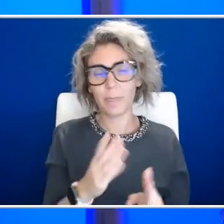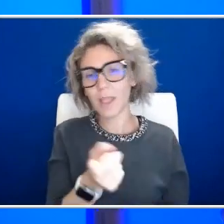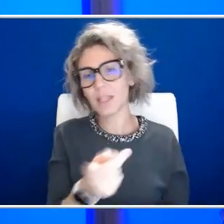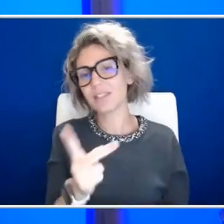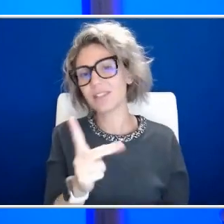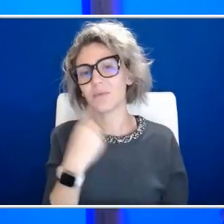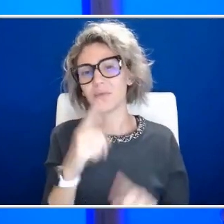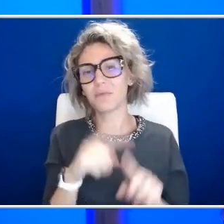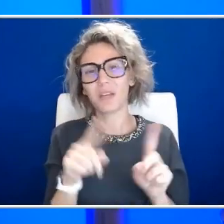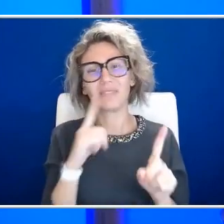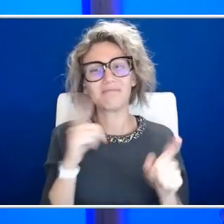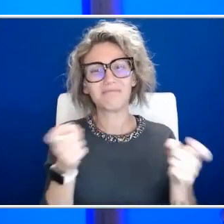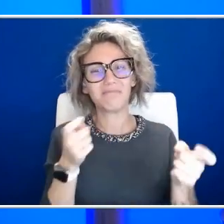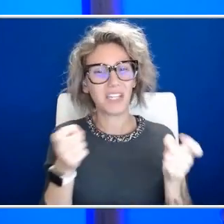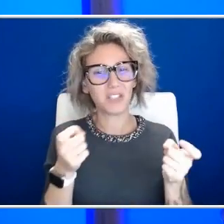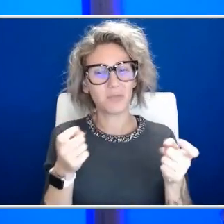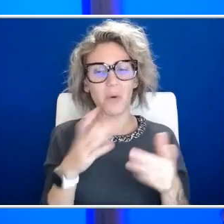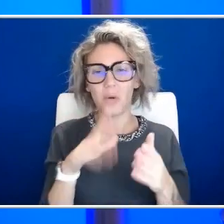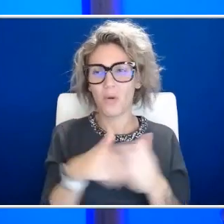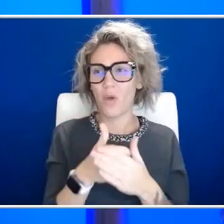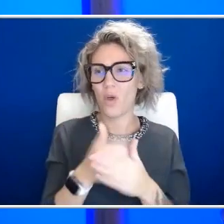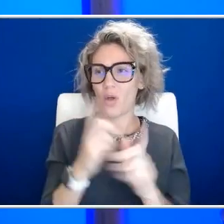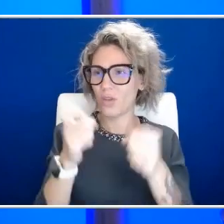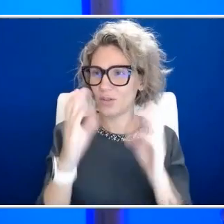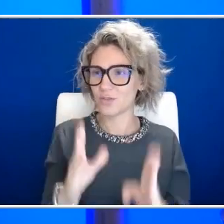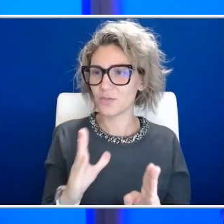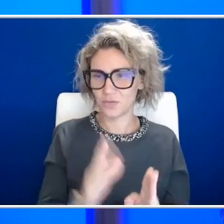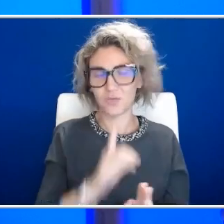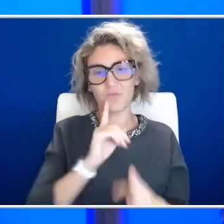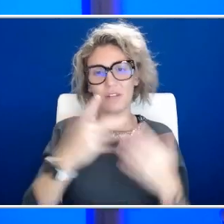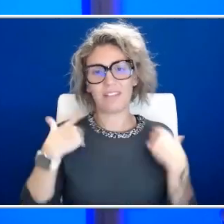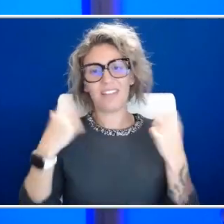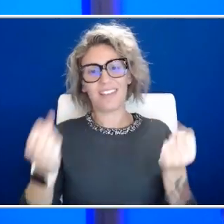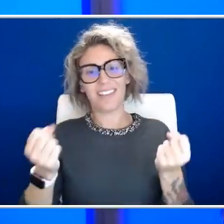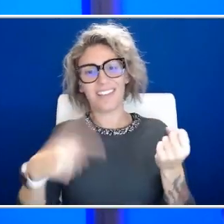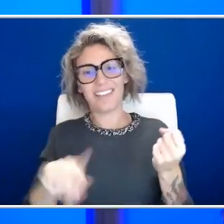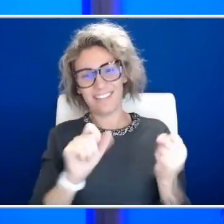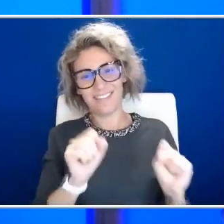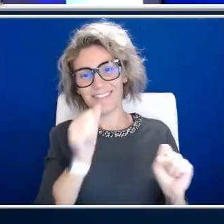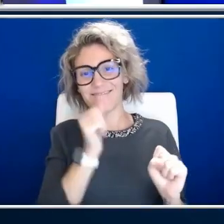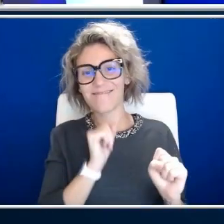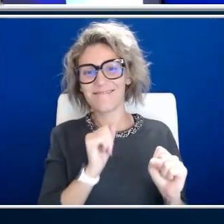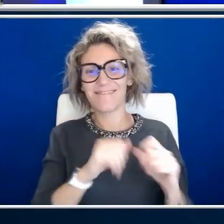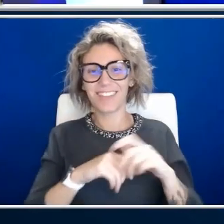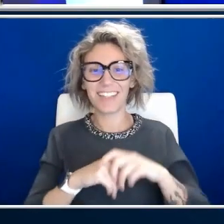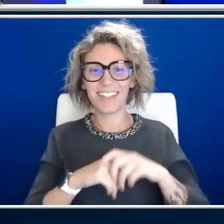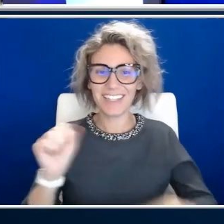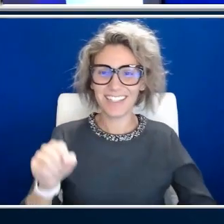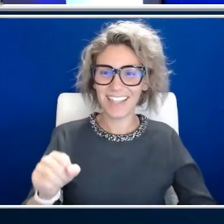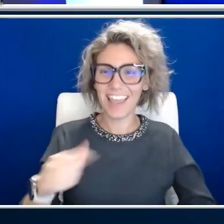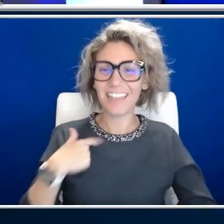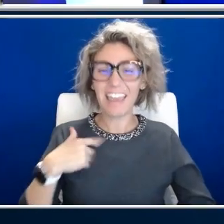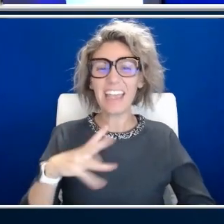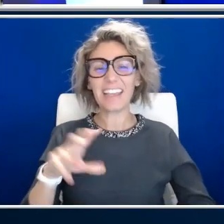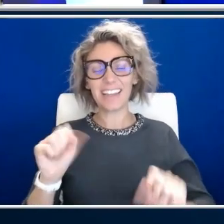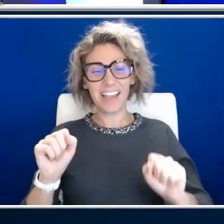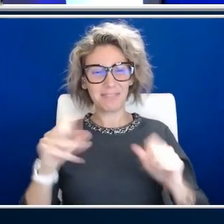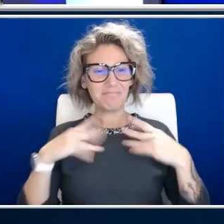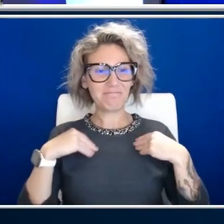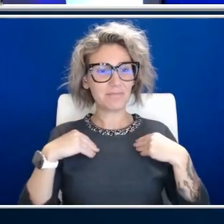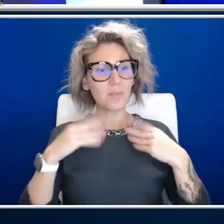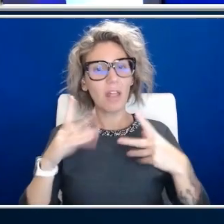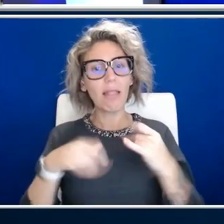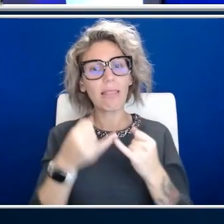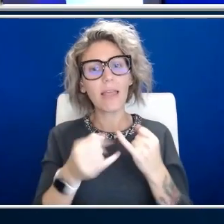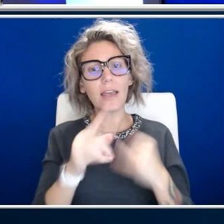as I said, all the donors are pretty healthy, so they can deal with the... Right, they could take it on. Just last question, what about genetic testing? Is there any